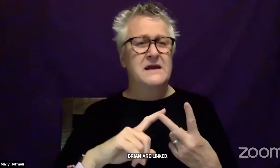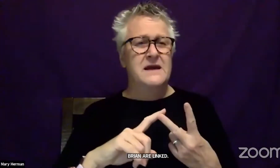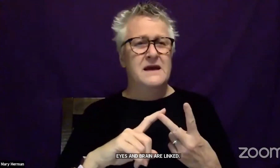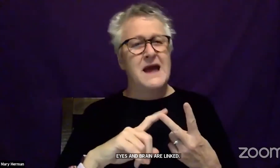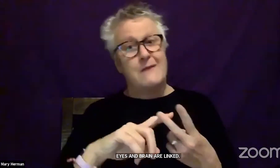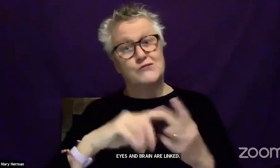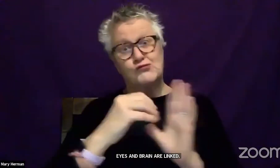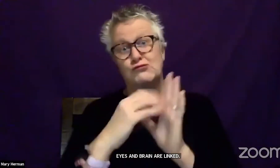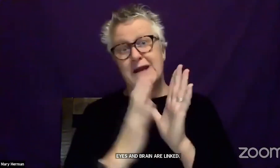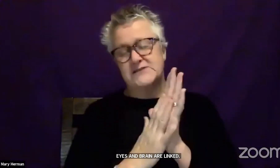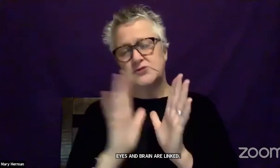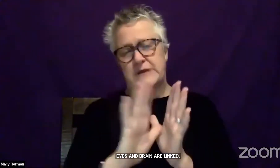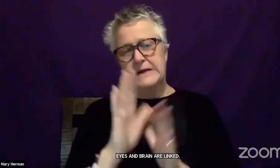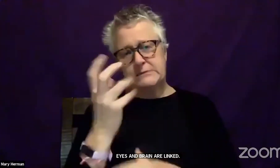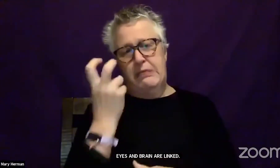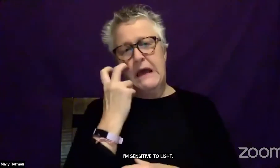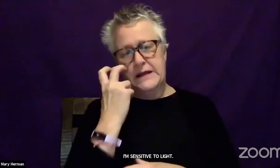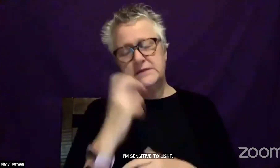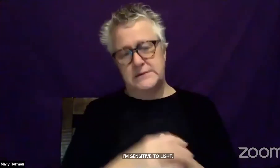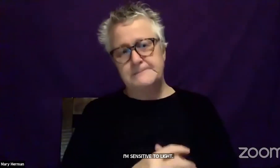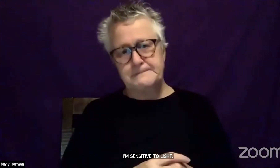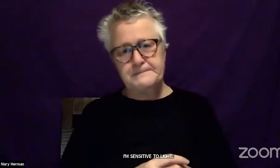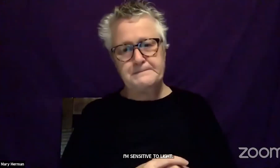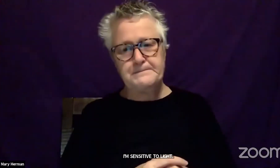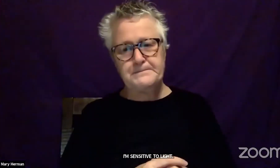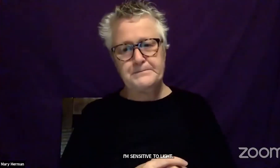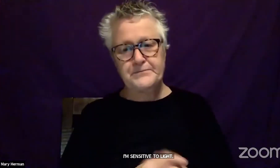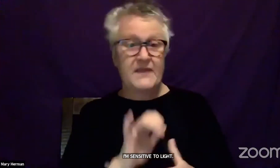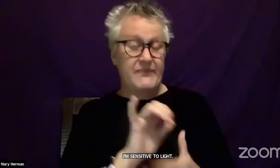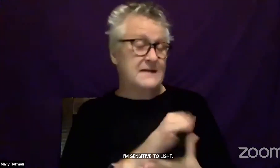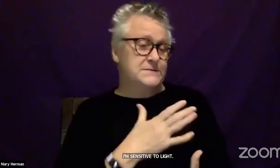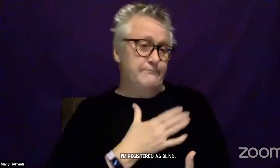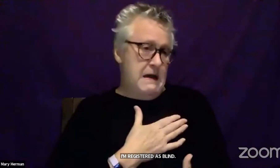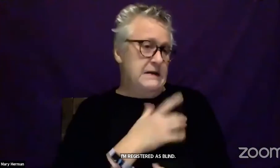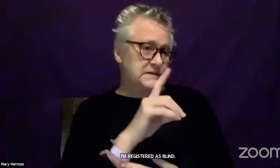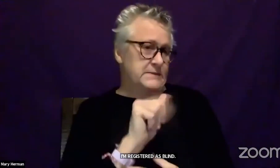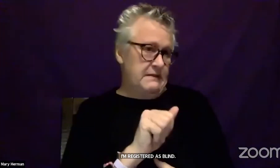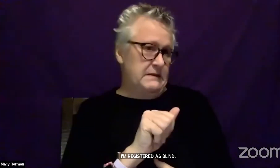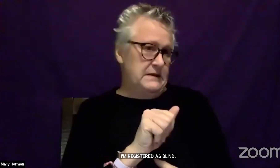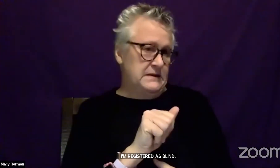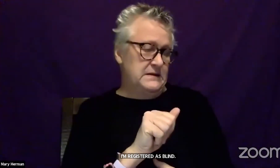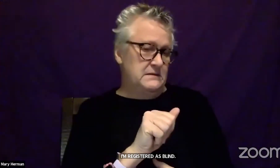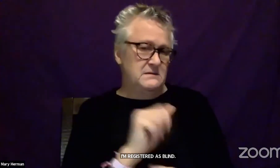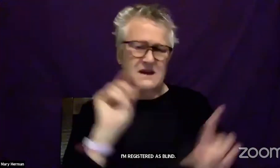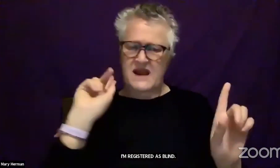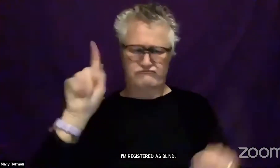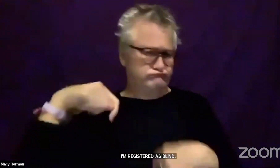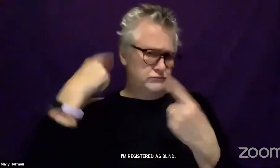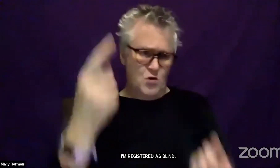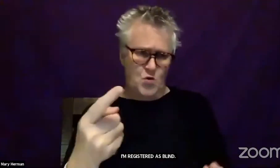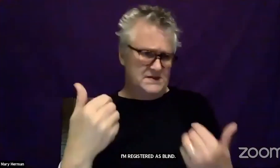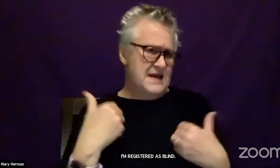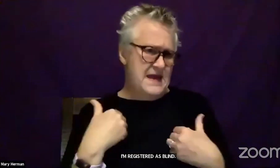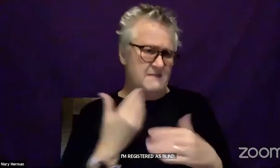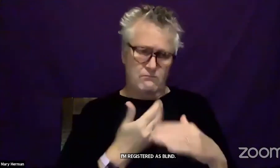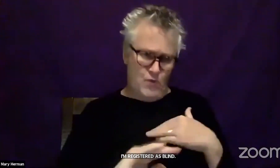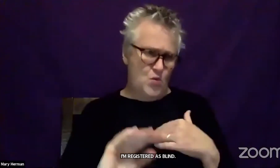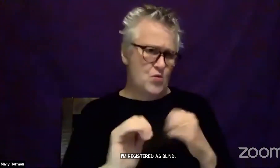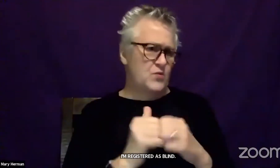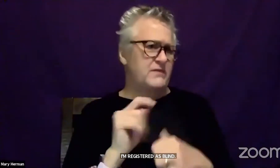So yeah, that's kind of my disability, and I've always had my disability. And so I grew